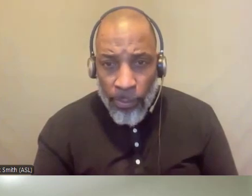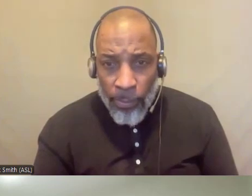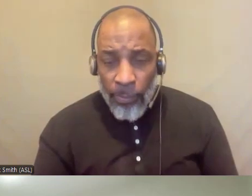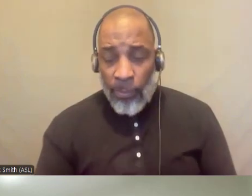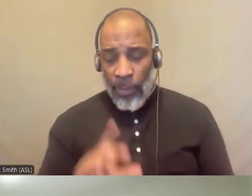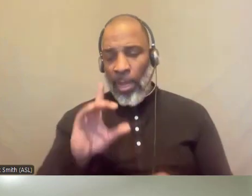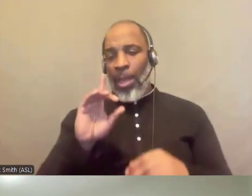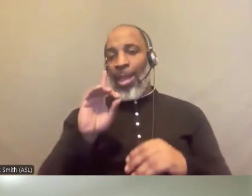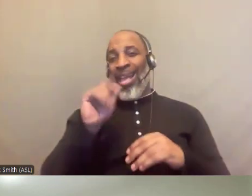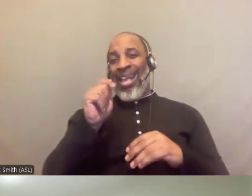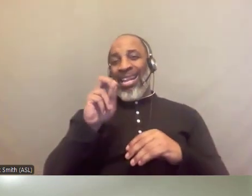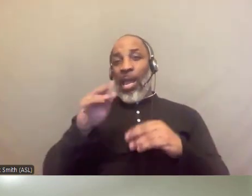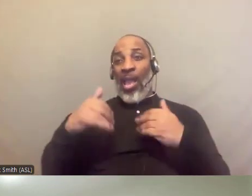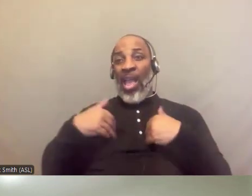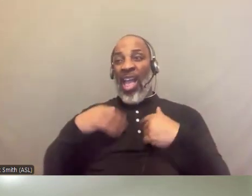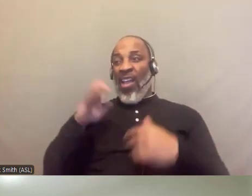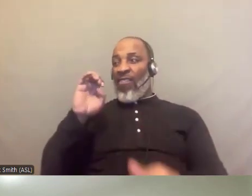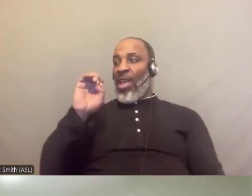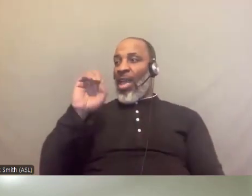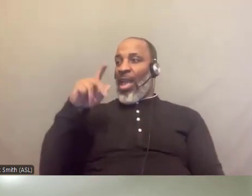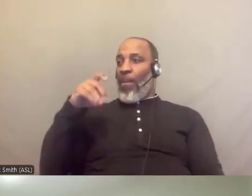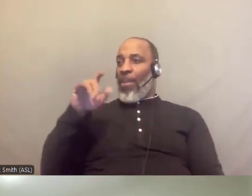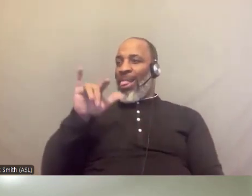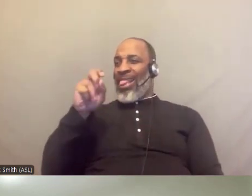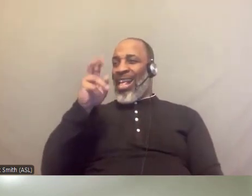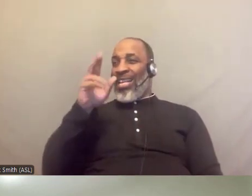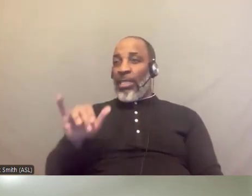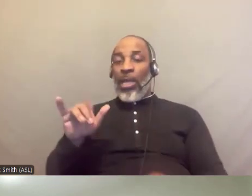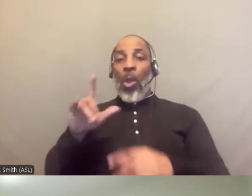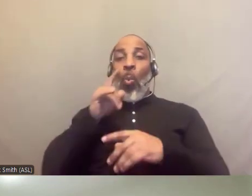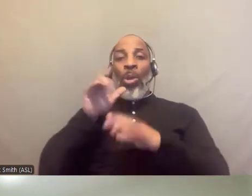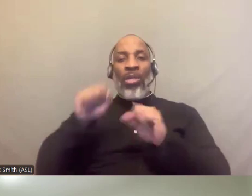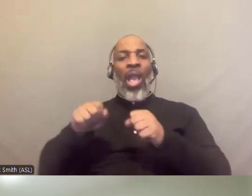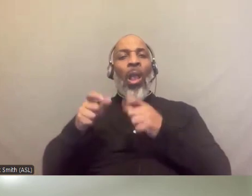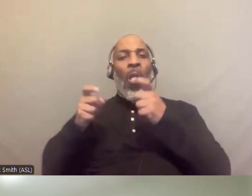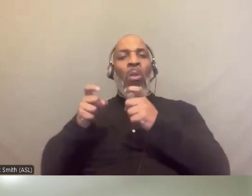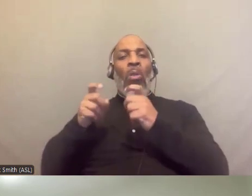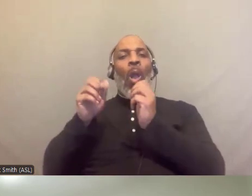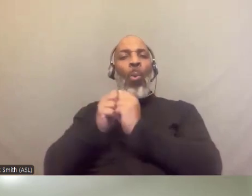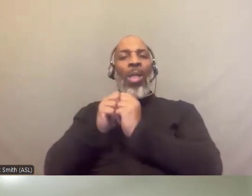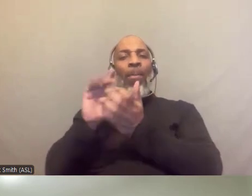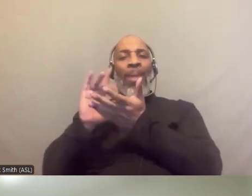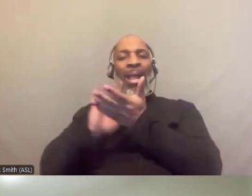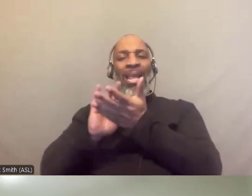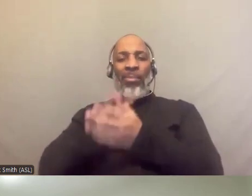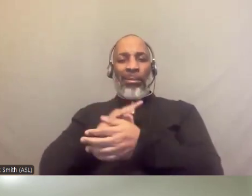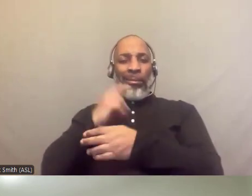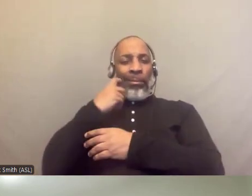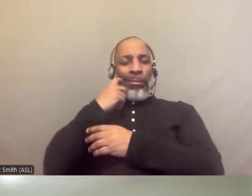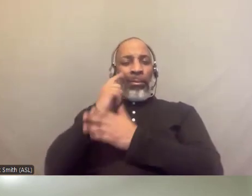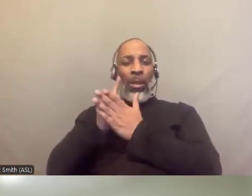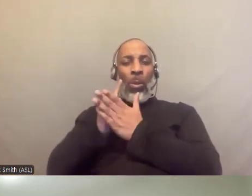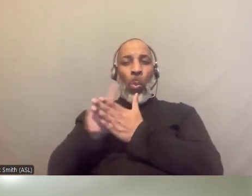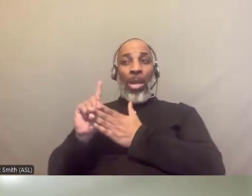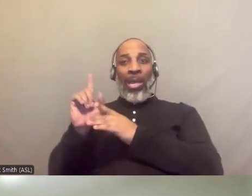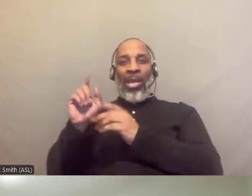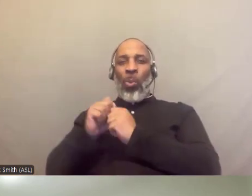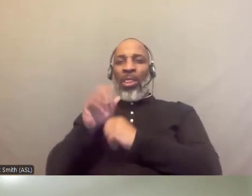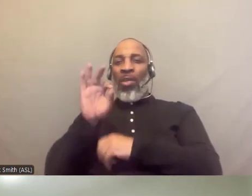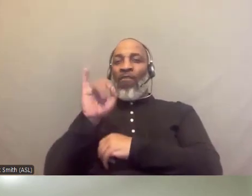has epilepsy, which is controllable with medication. For the past week, he's been out sick with the